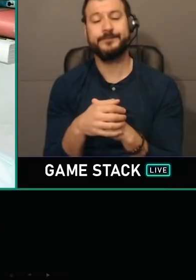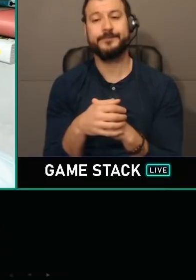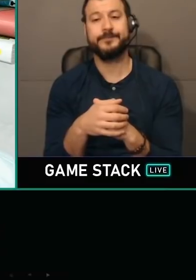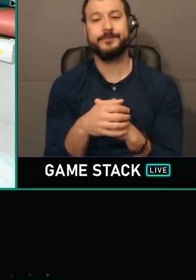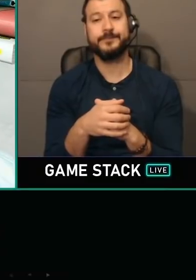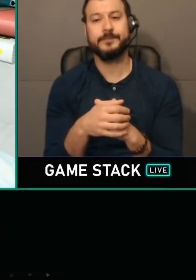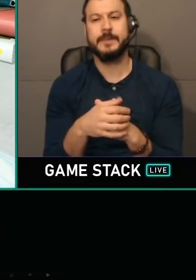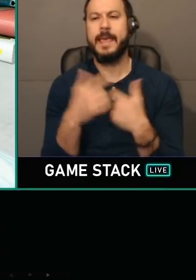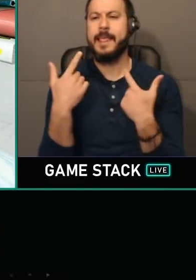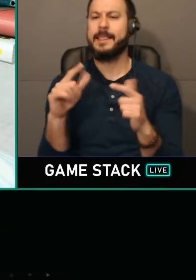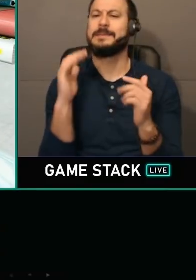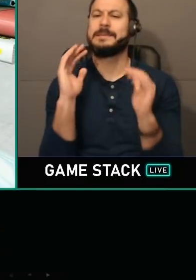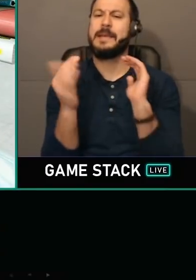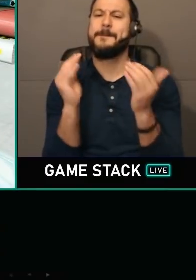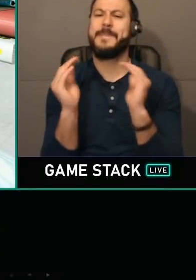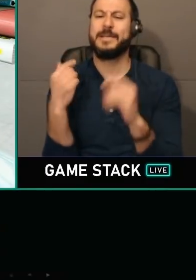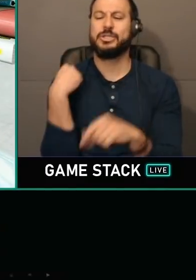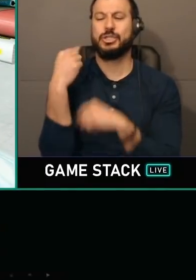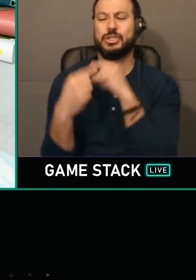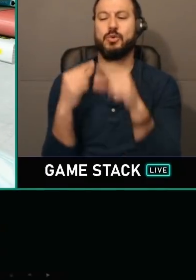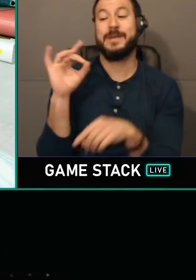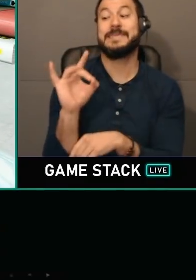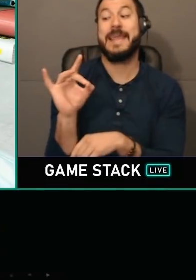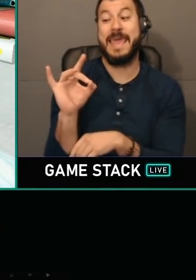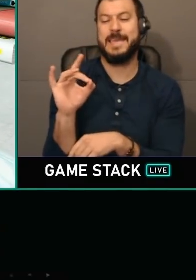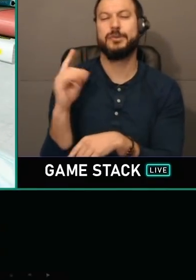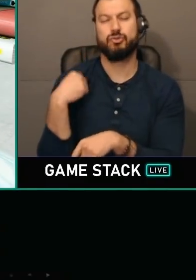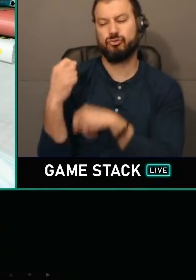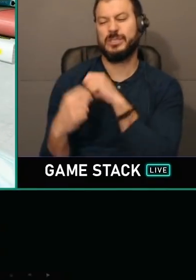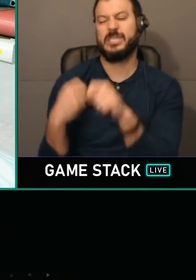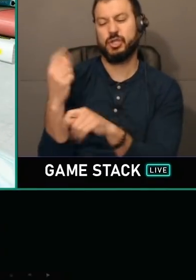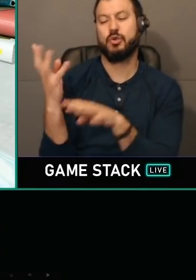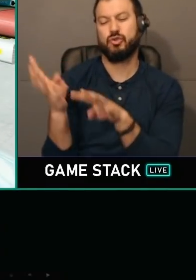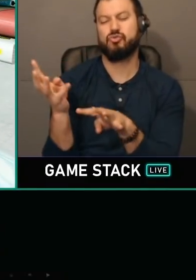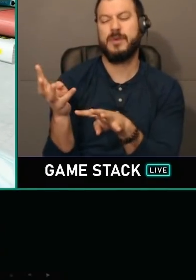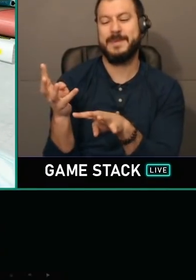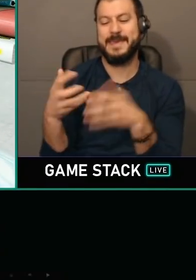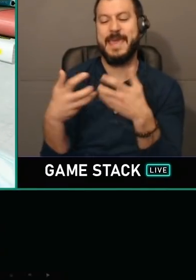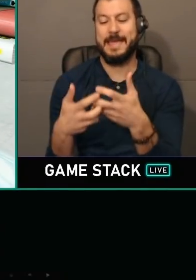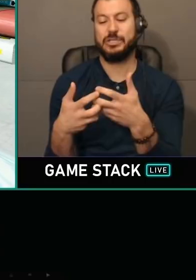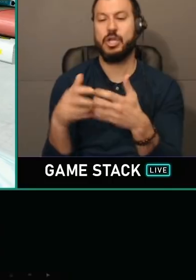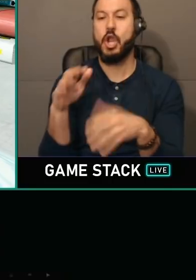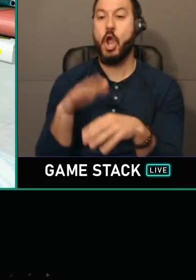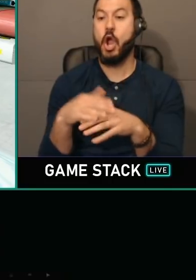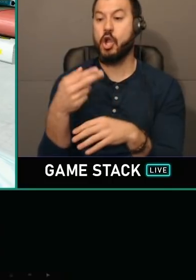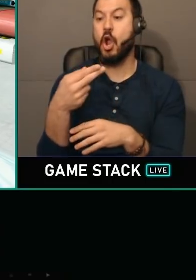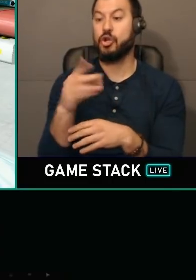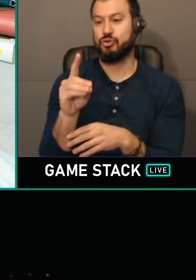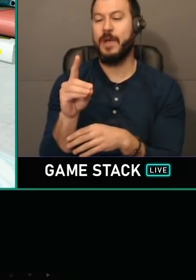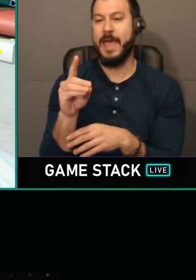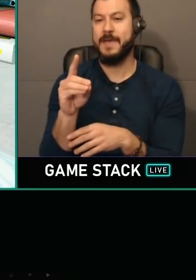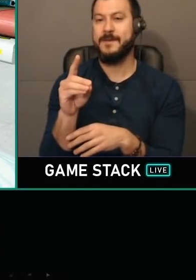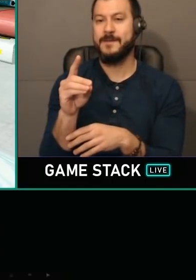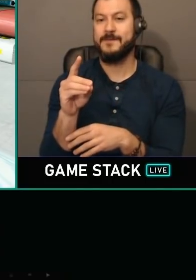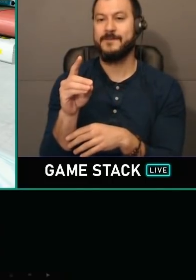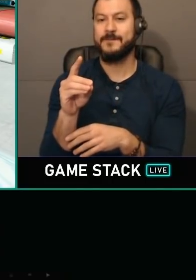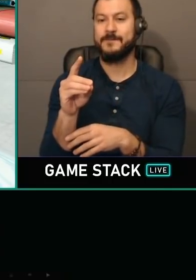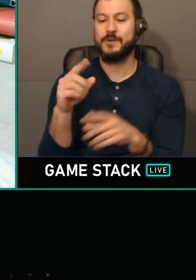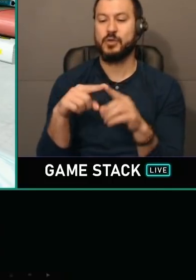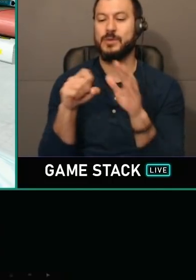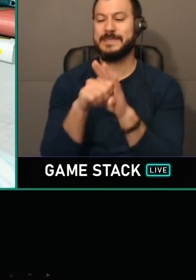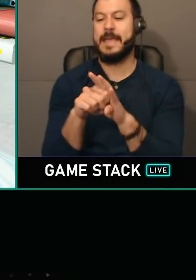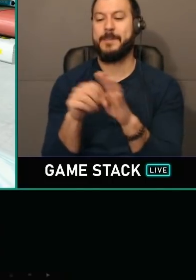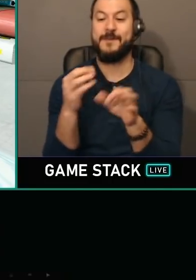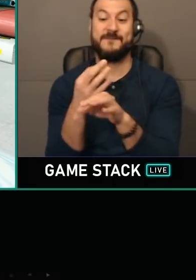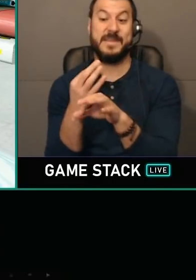Let's compare a Generation 8 traditional streaming engine on a hard drive to sampler feedback